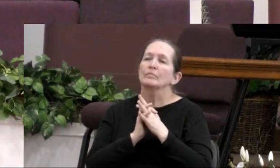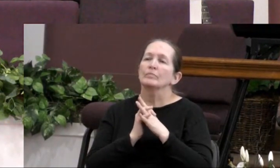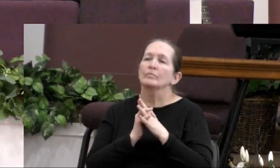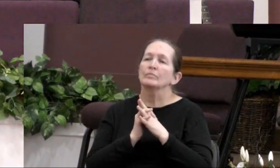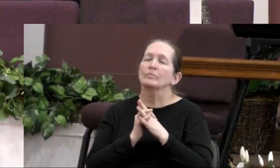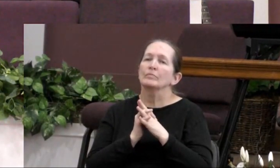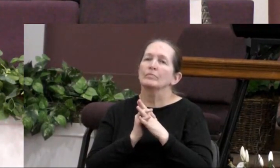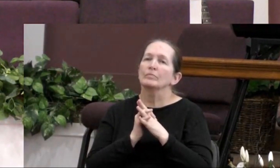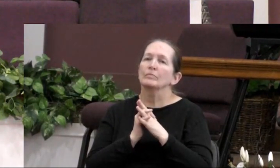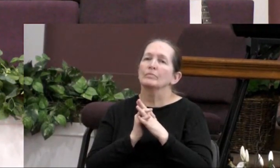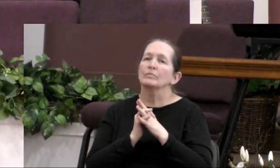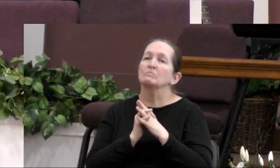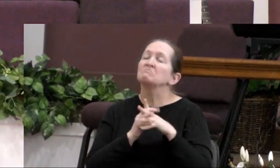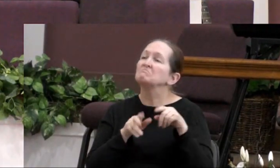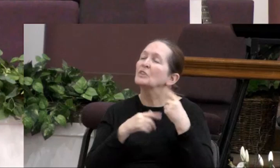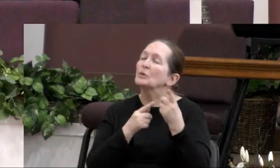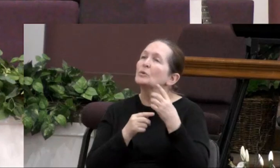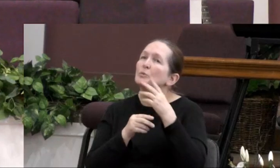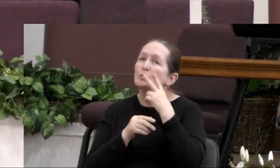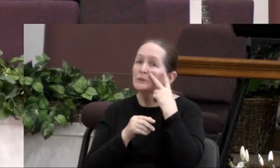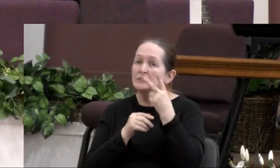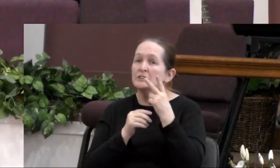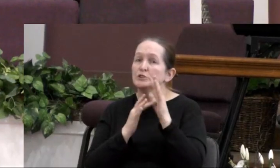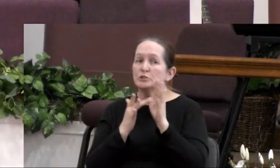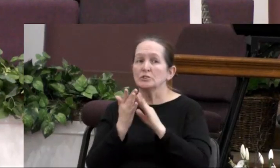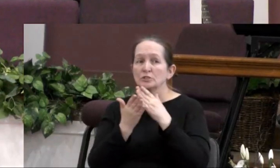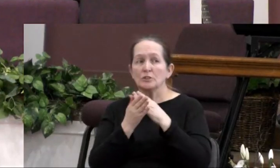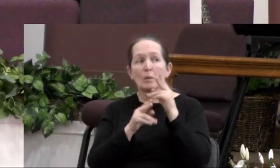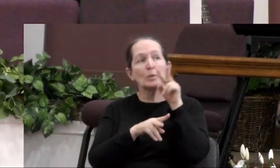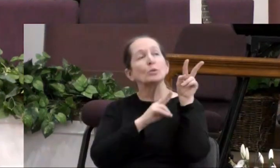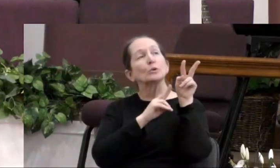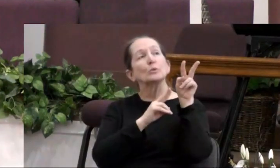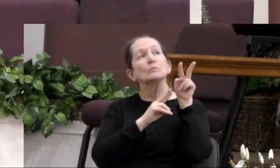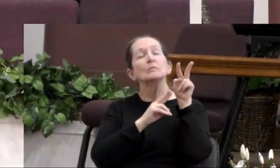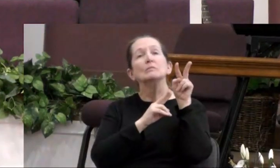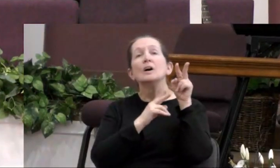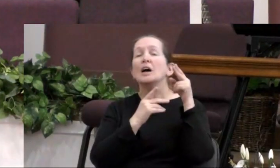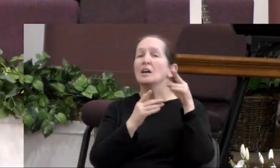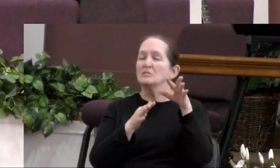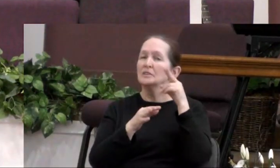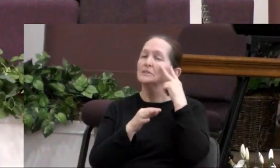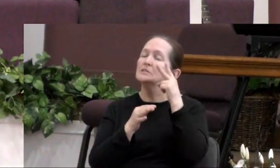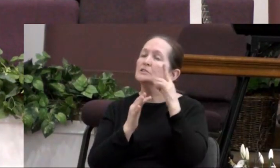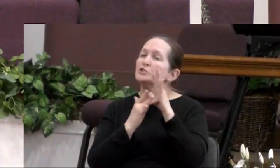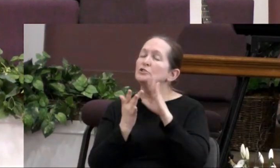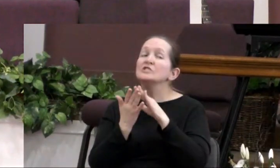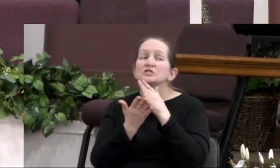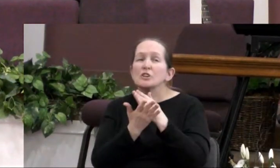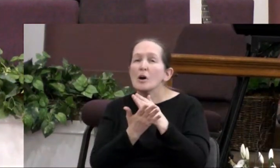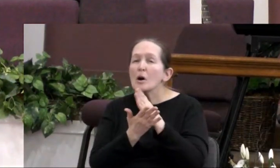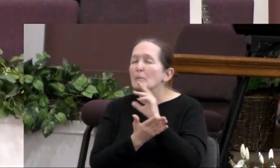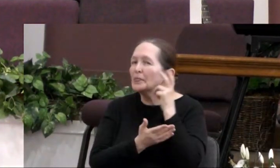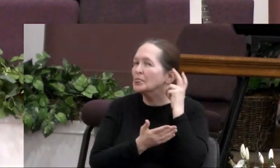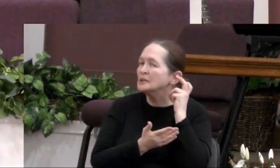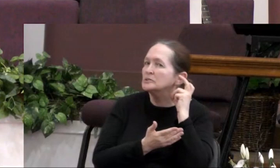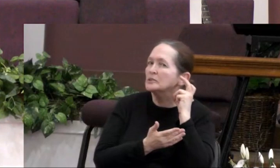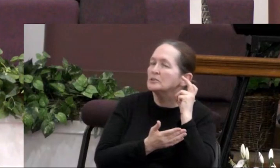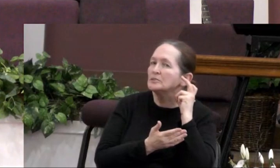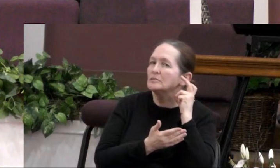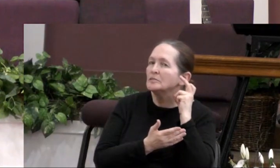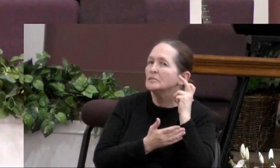So far we've seen Jesus stop and look up, and we've seen Jesus stop and listen.